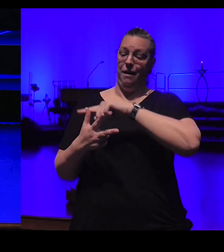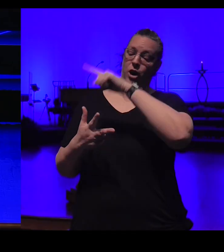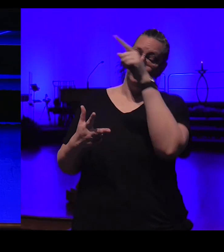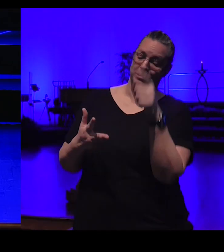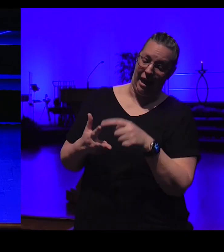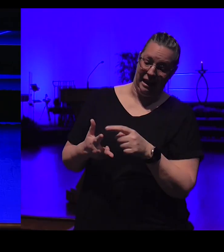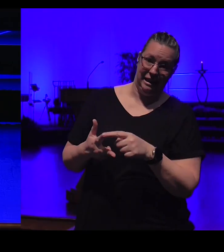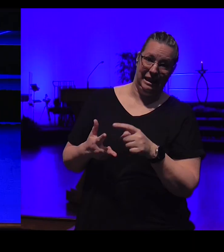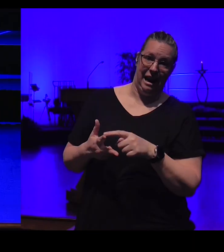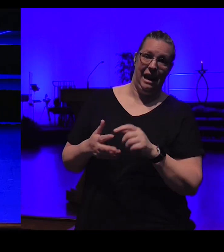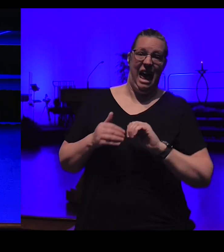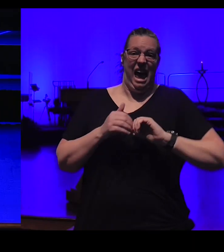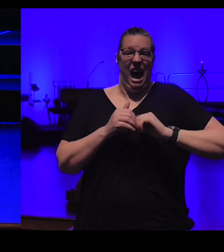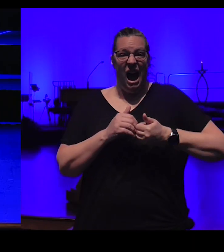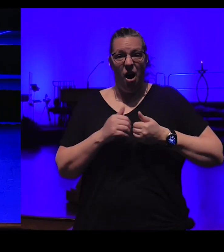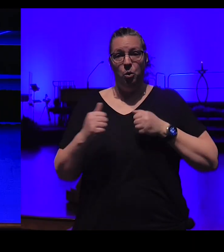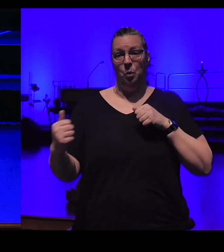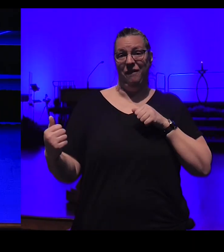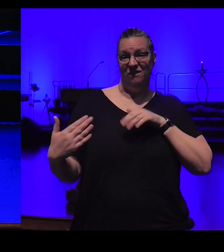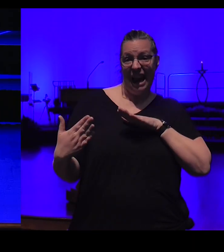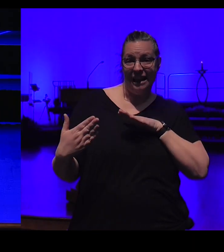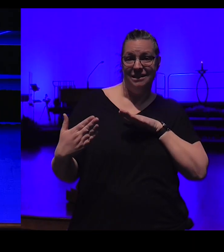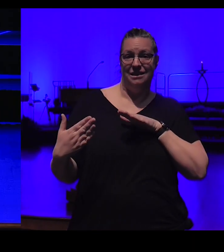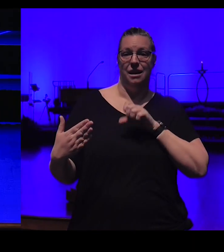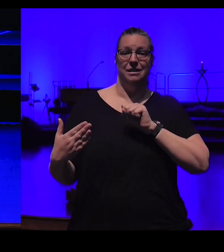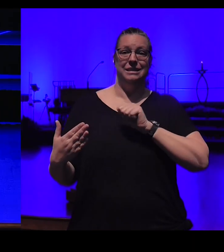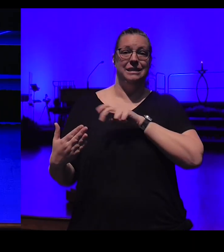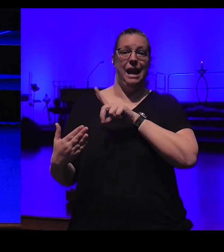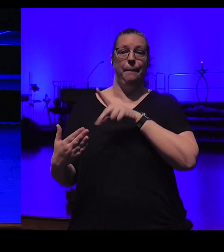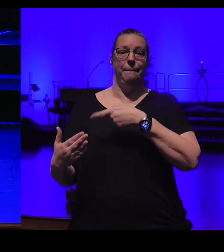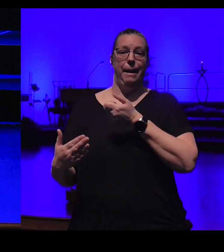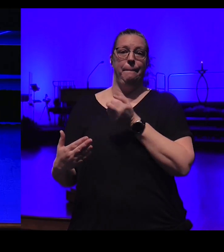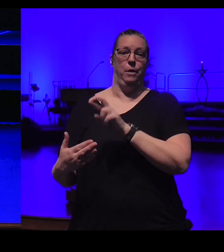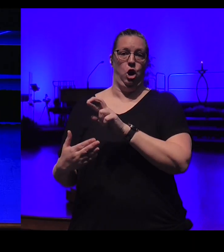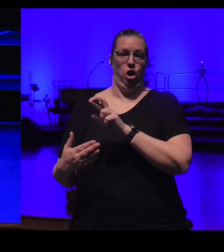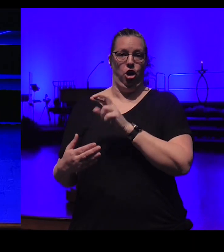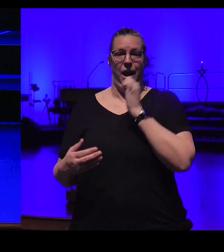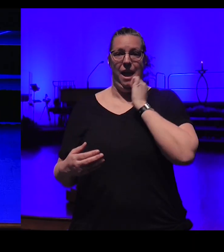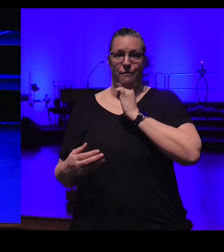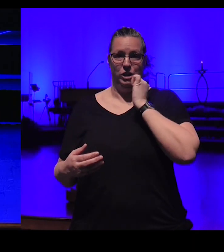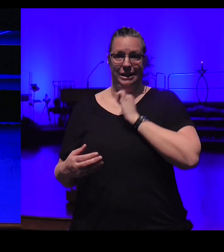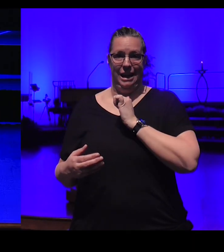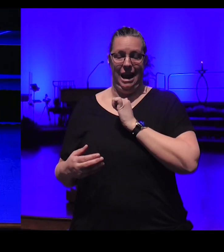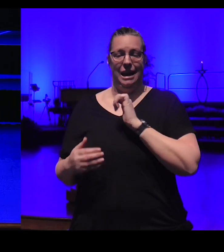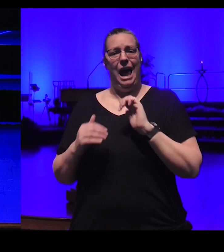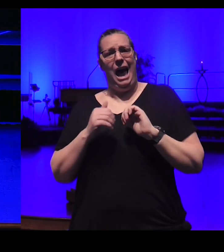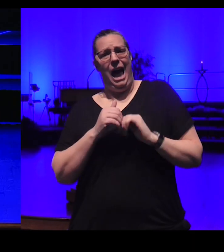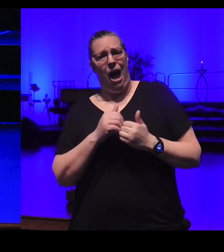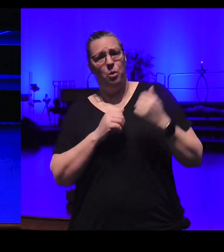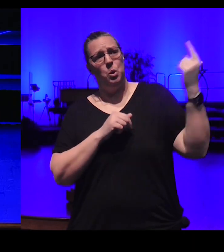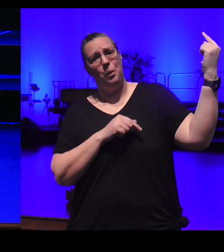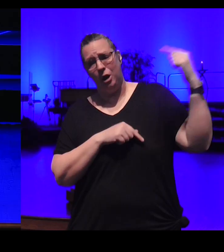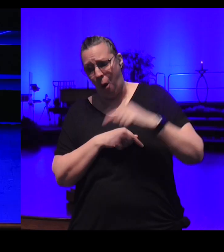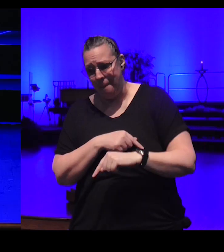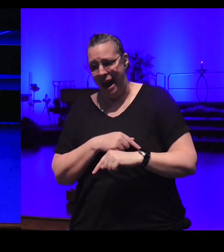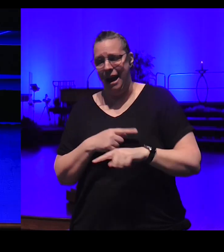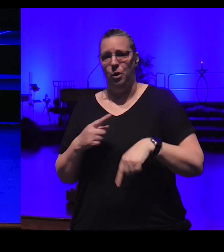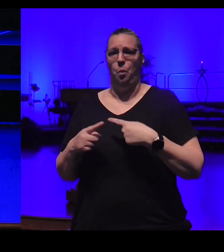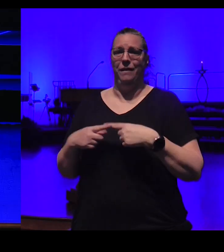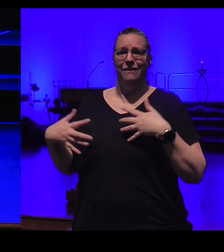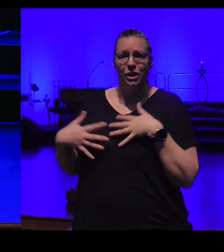face the sandpaper in the world around us? How do we return to faith when we're sinking in